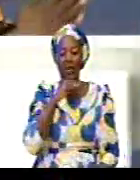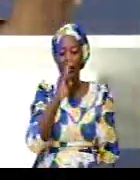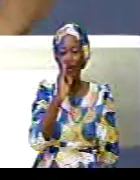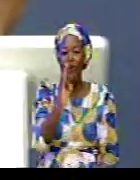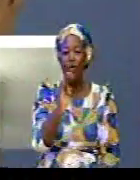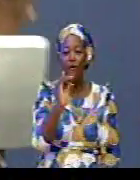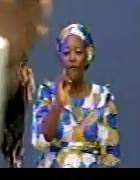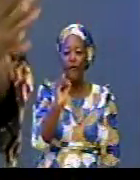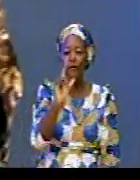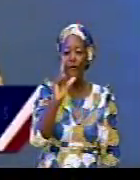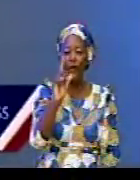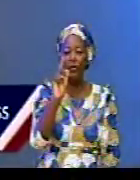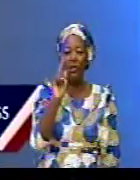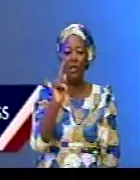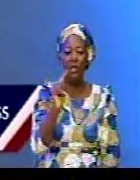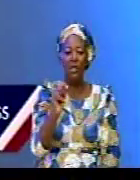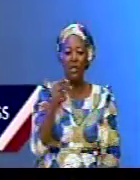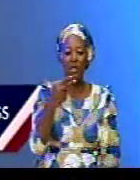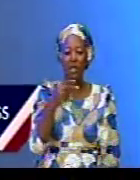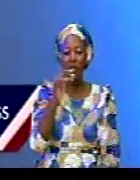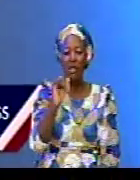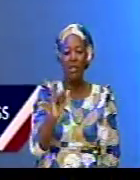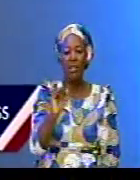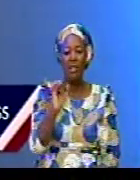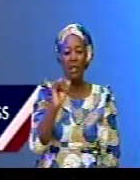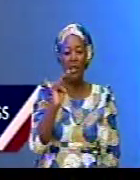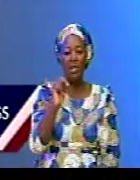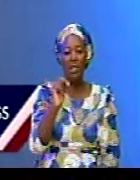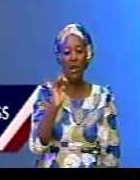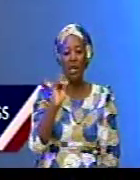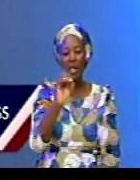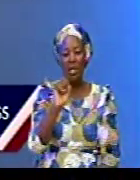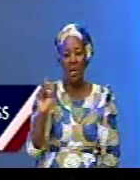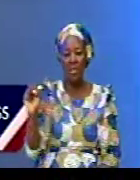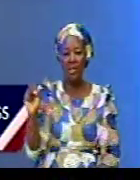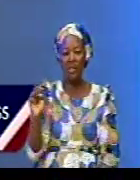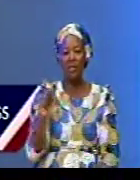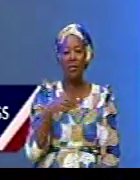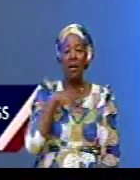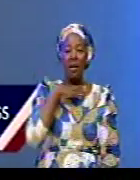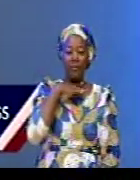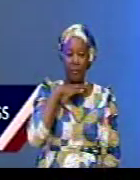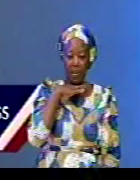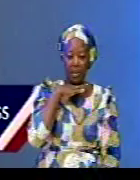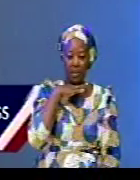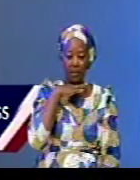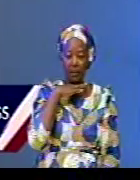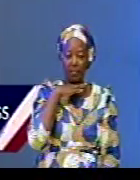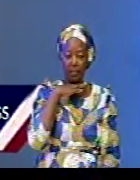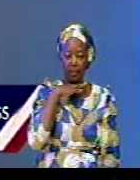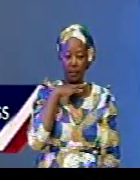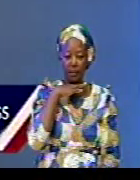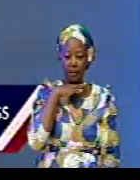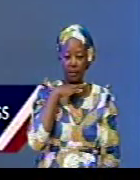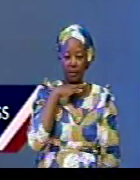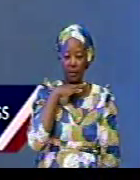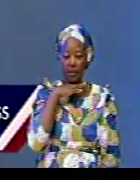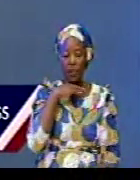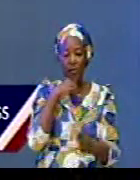is filthiness. And it tells us there, it says fornication,